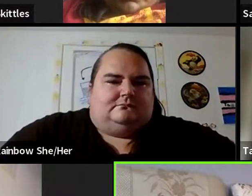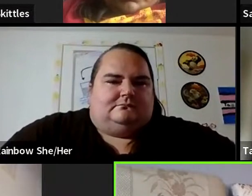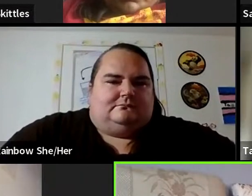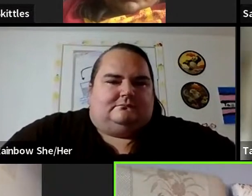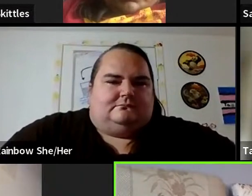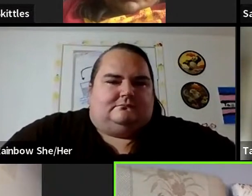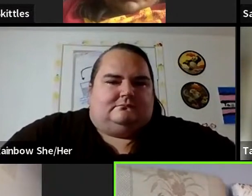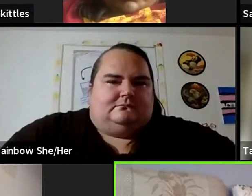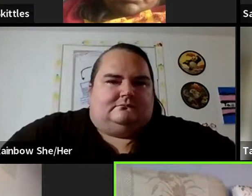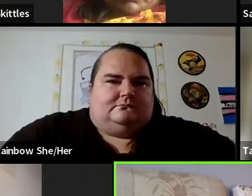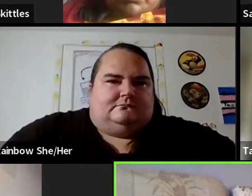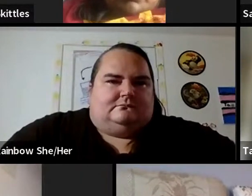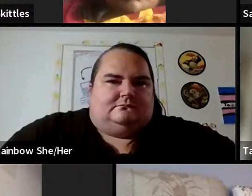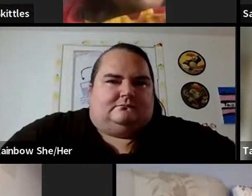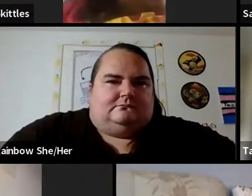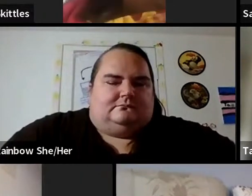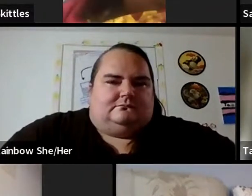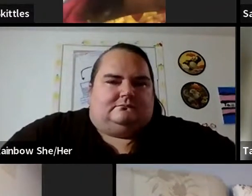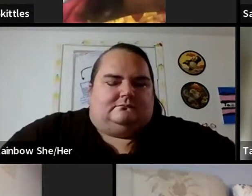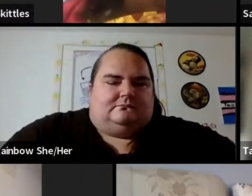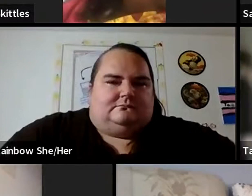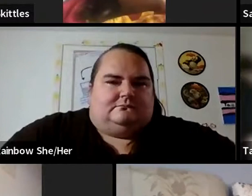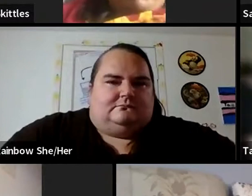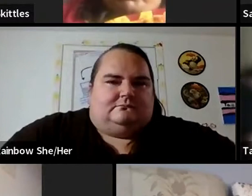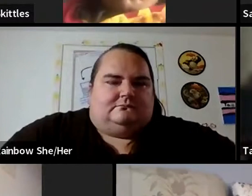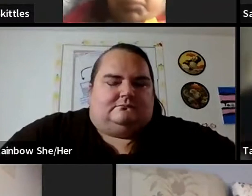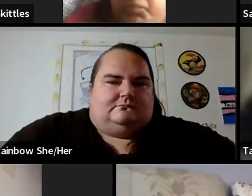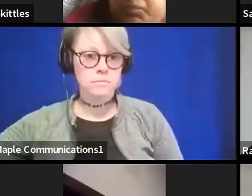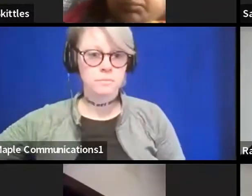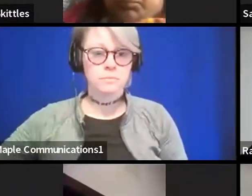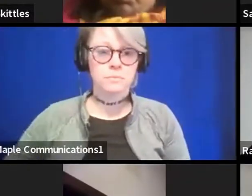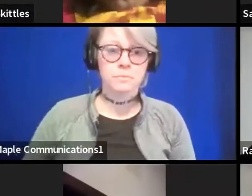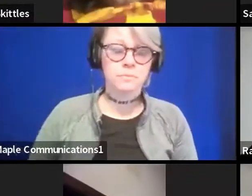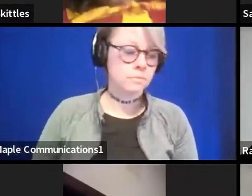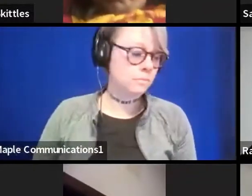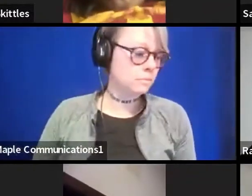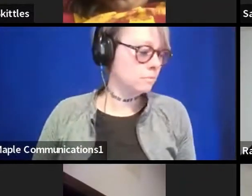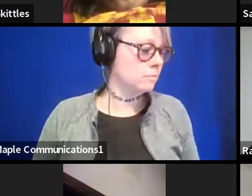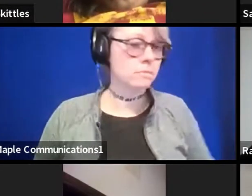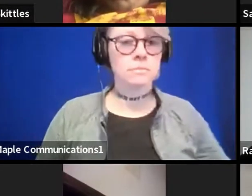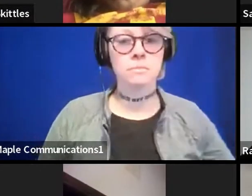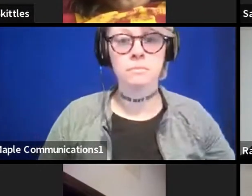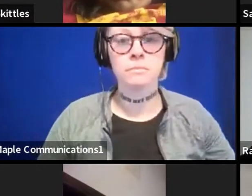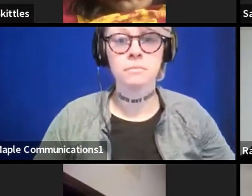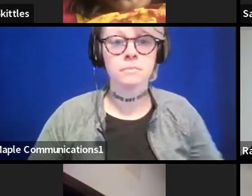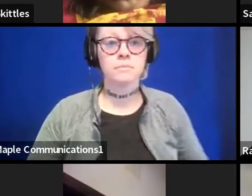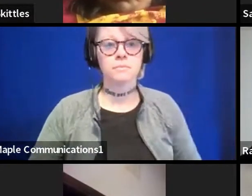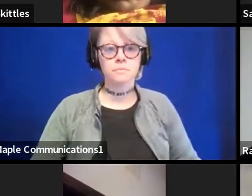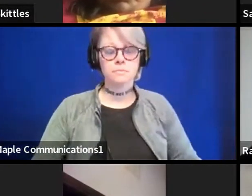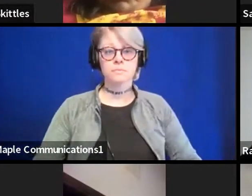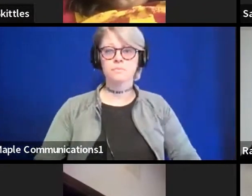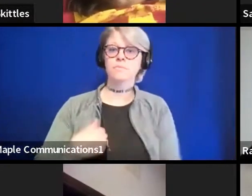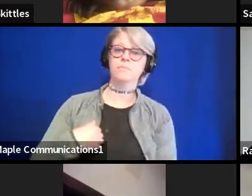there's racism. You know? Yeah, and I remember you telling me, we had a great discussion once when you were talking about like